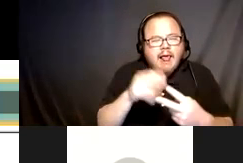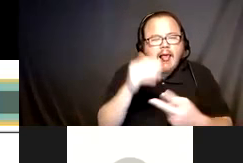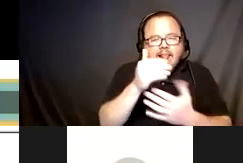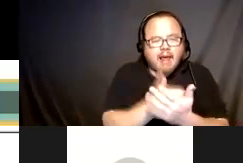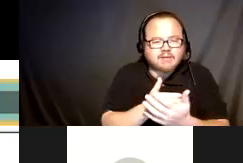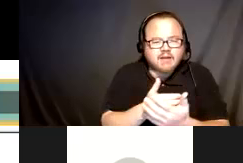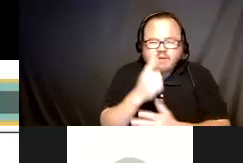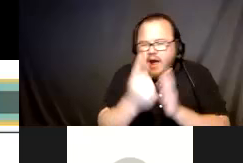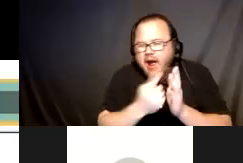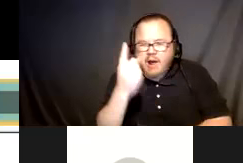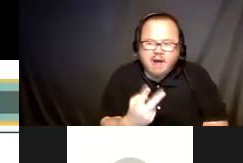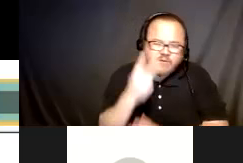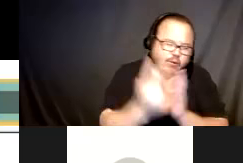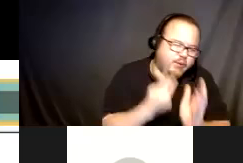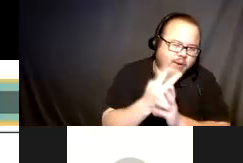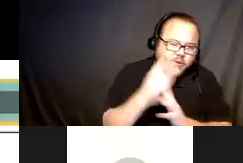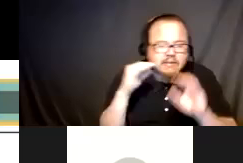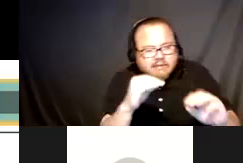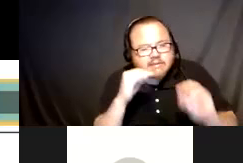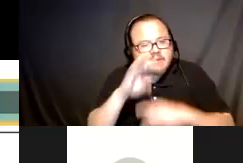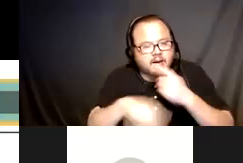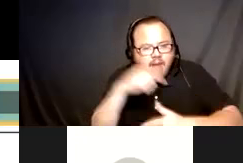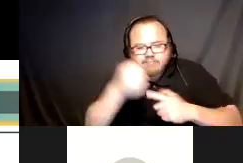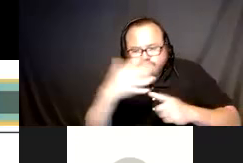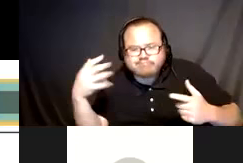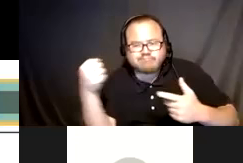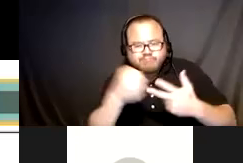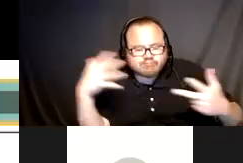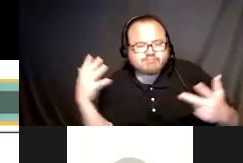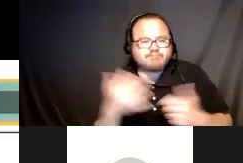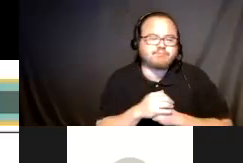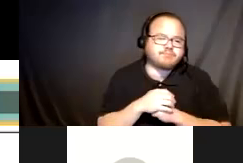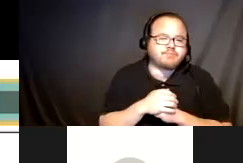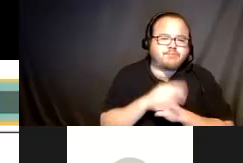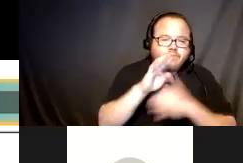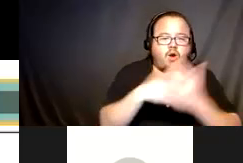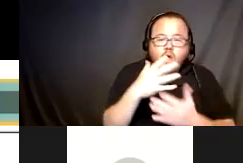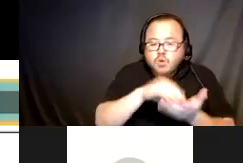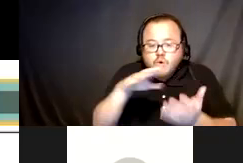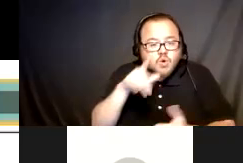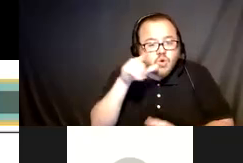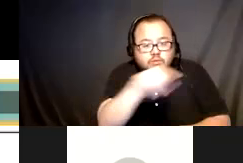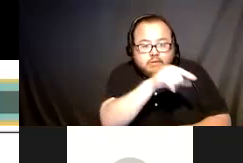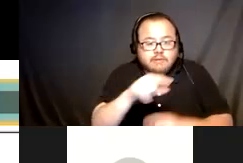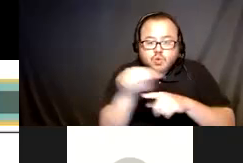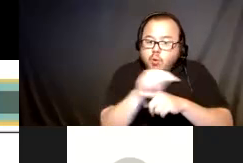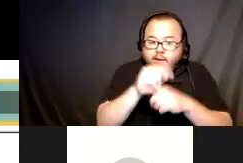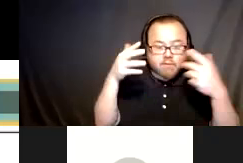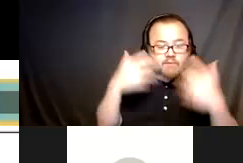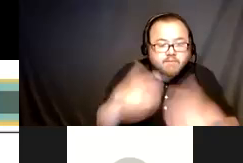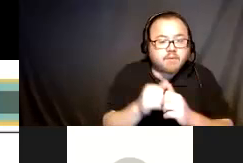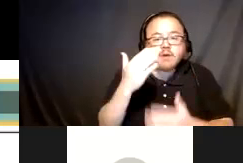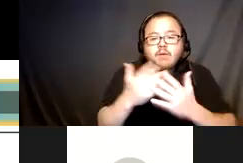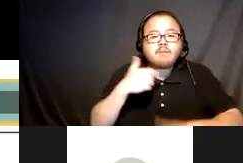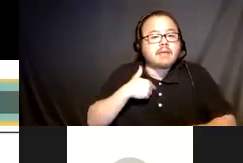2 hours where they'll teach the kids about these things. And then we're able to take these kids that have been trained, and then with someone like me in